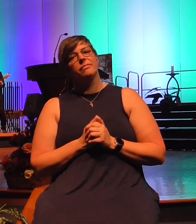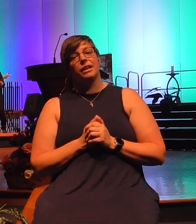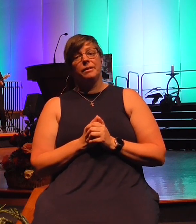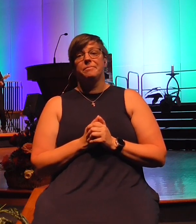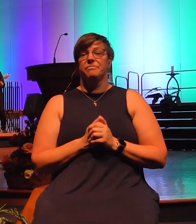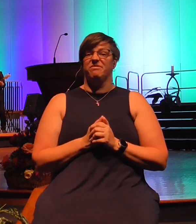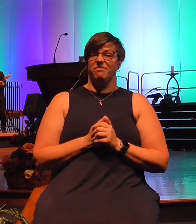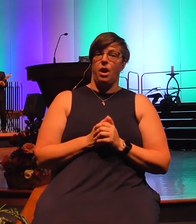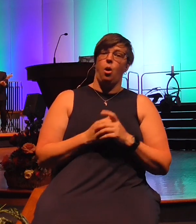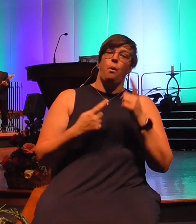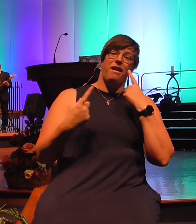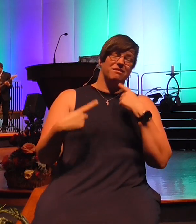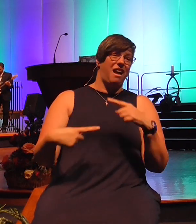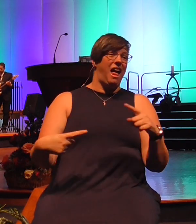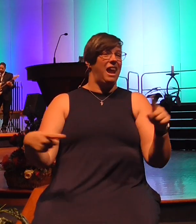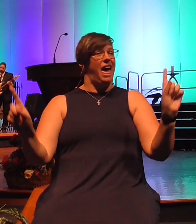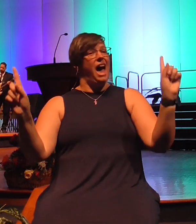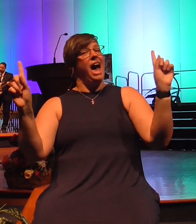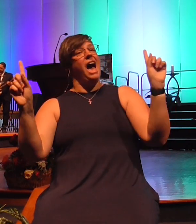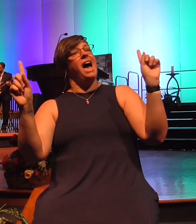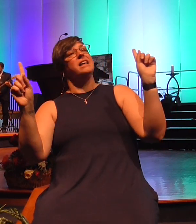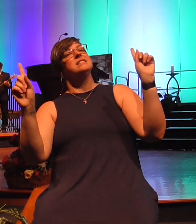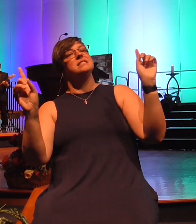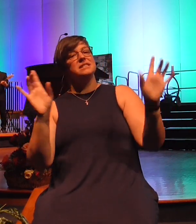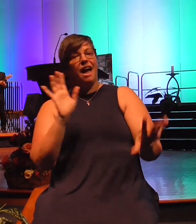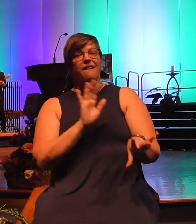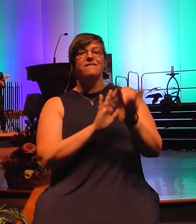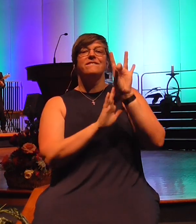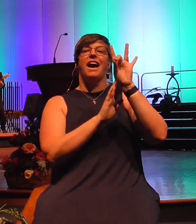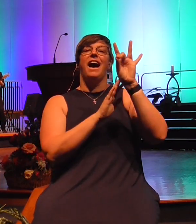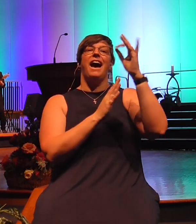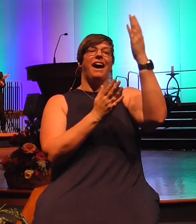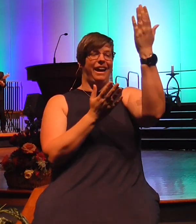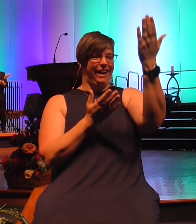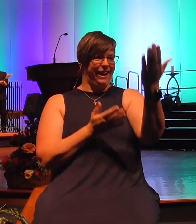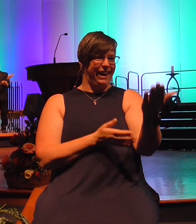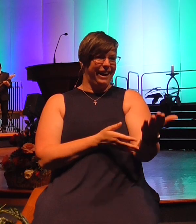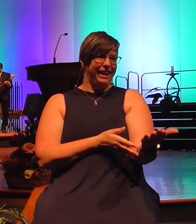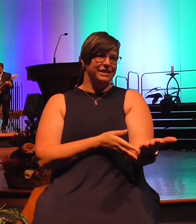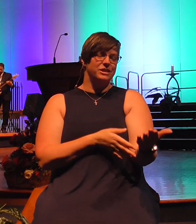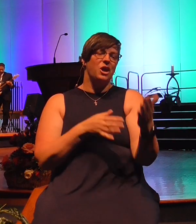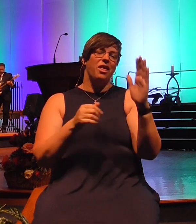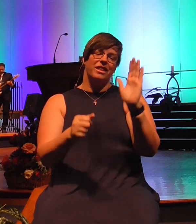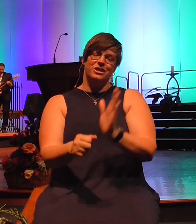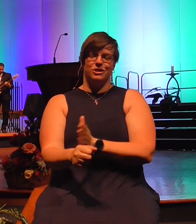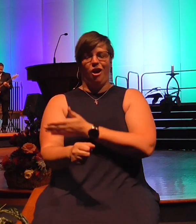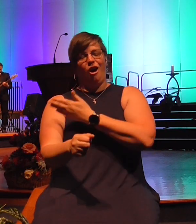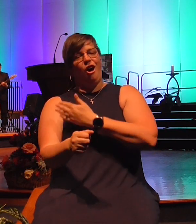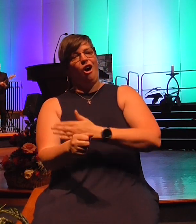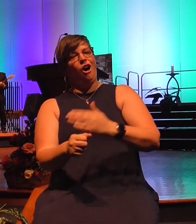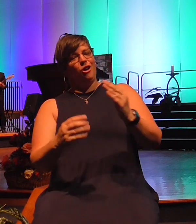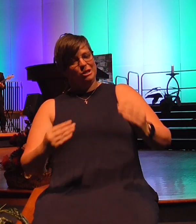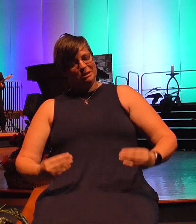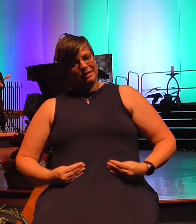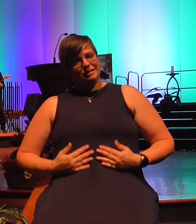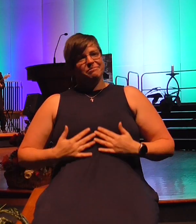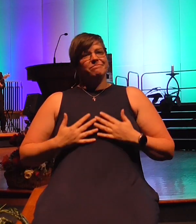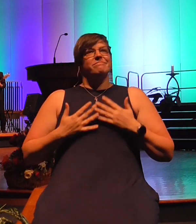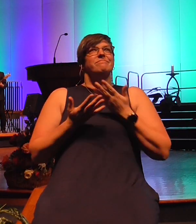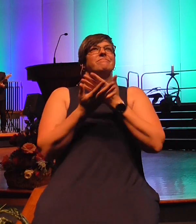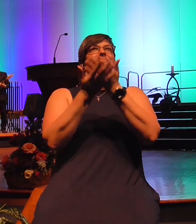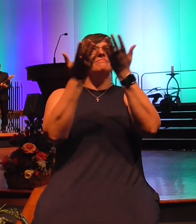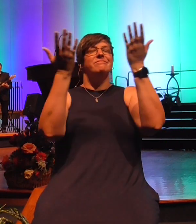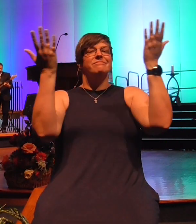And when at last I find you, your song will